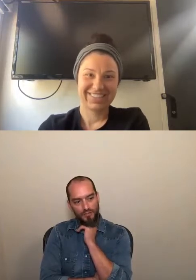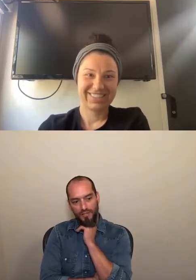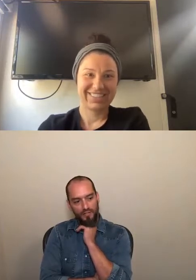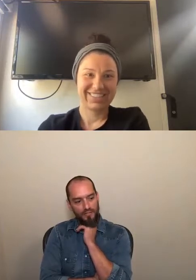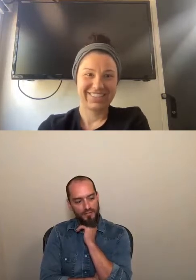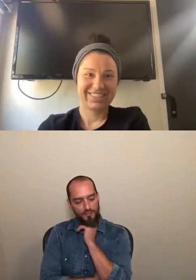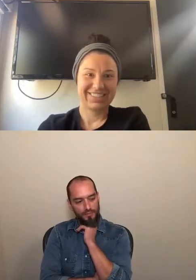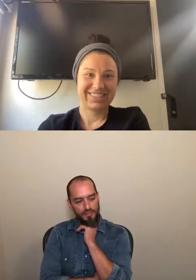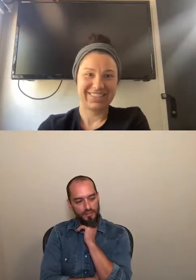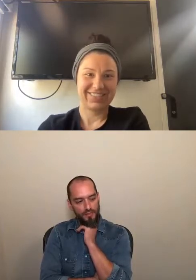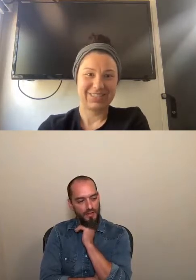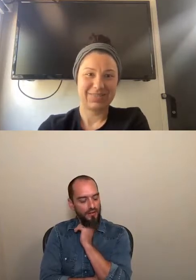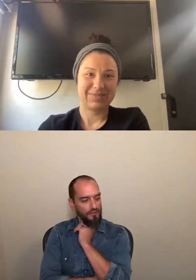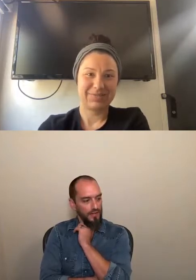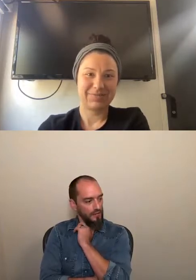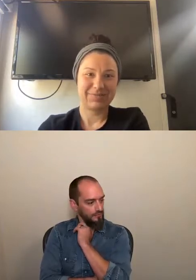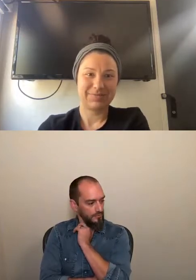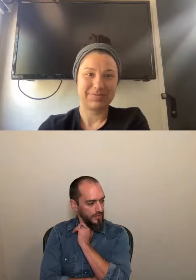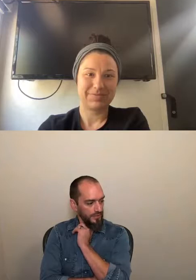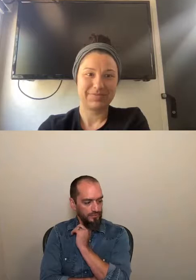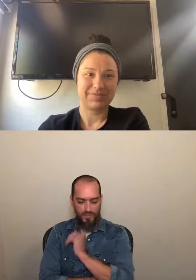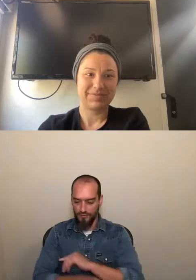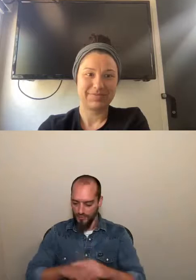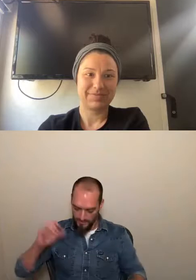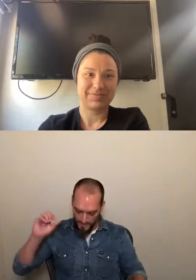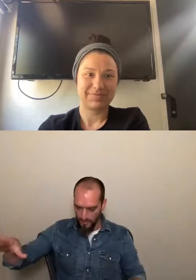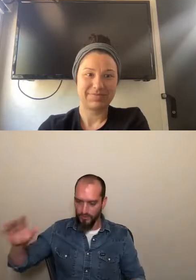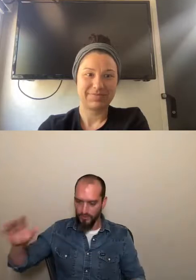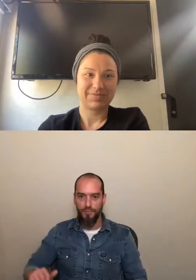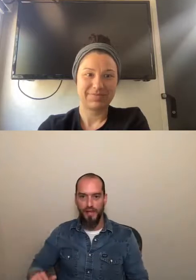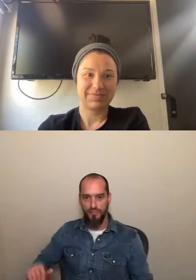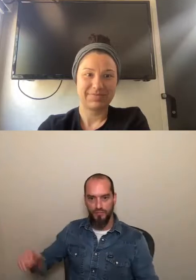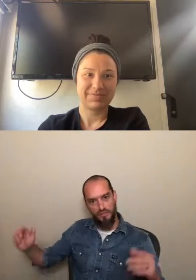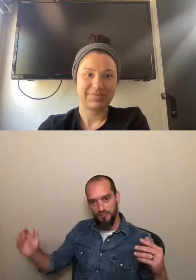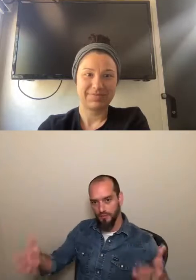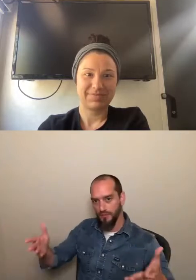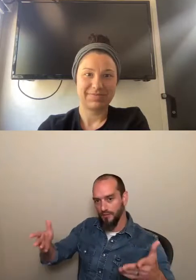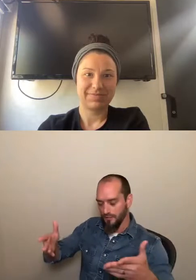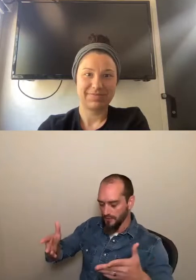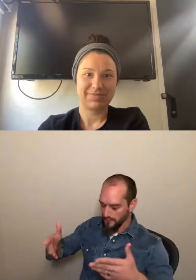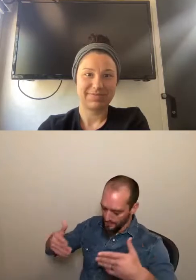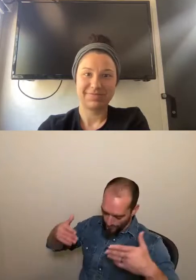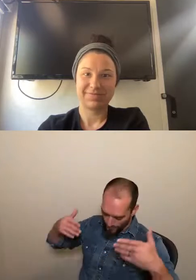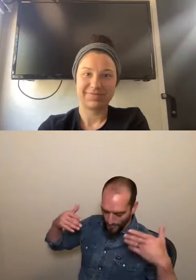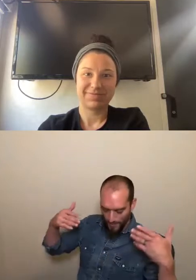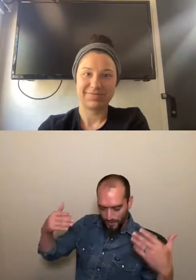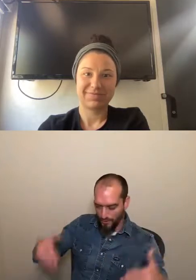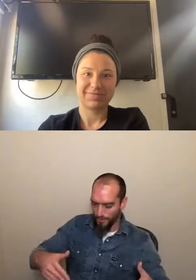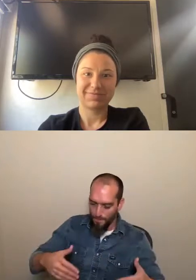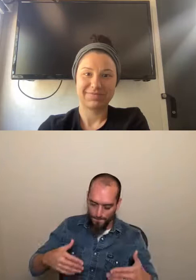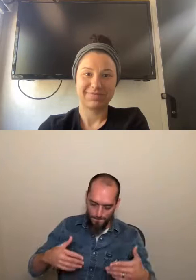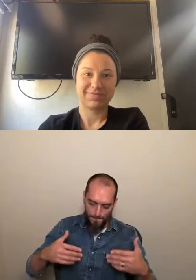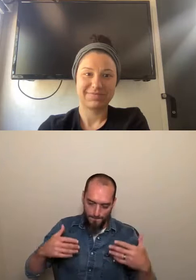I do think there needs to be, I'm not a big fan of it. Let's get another government agency to, you